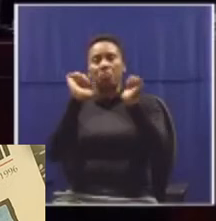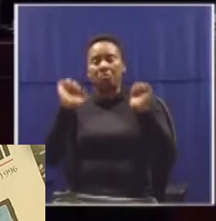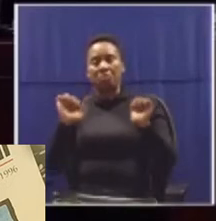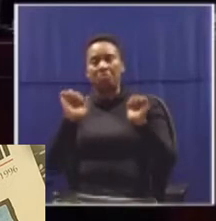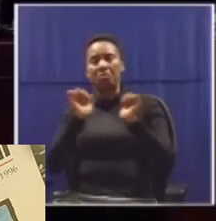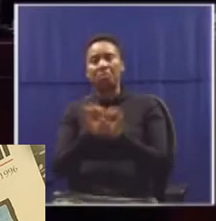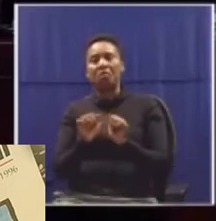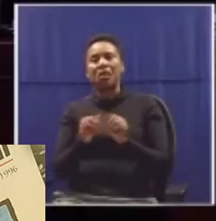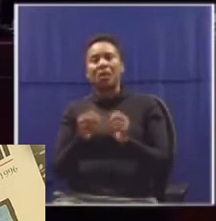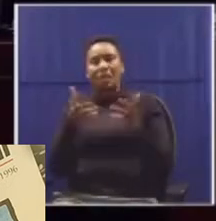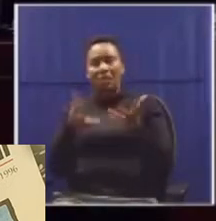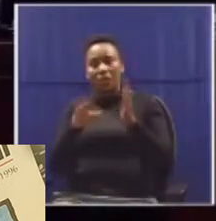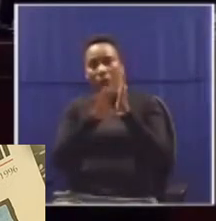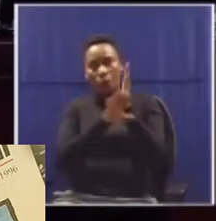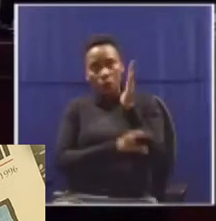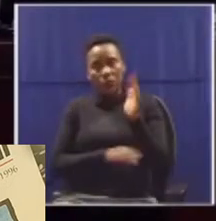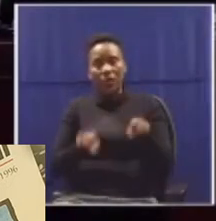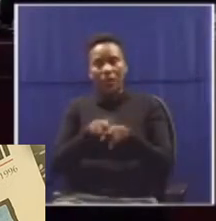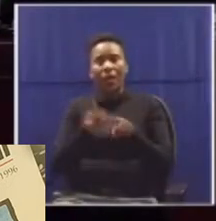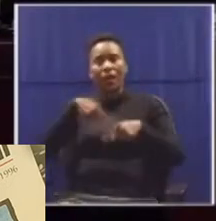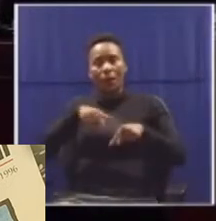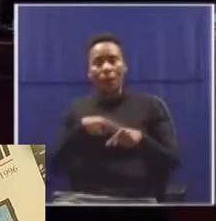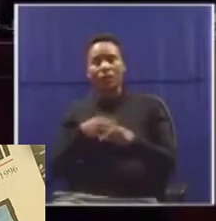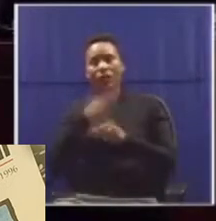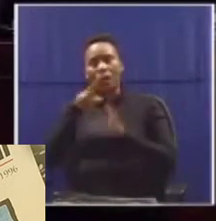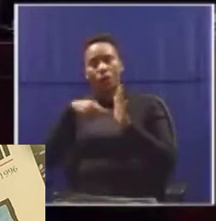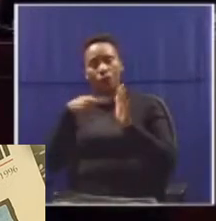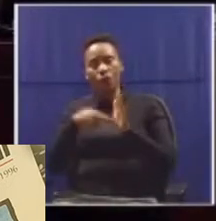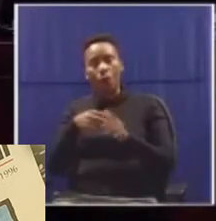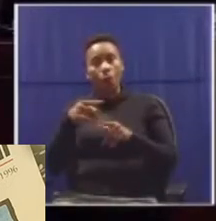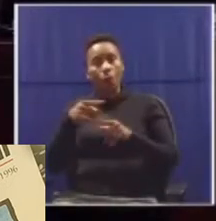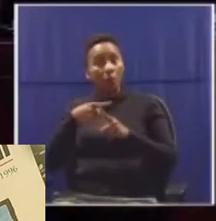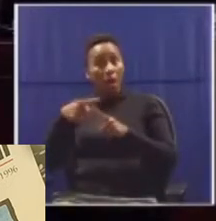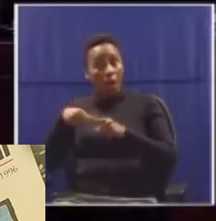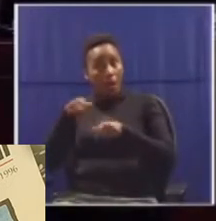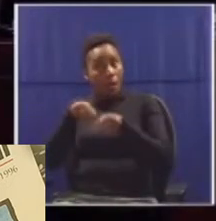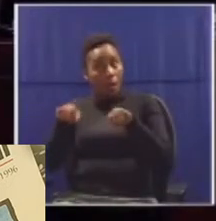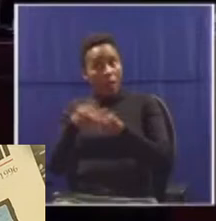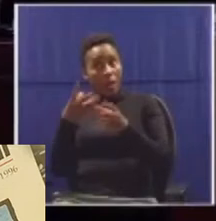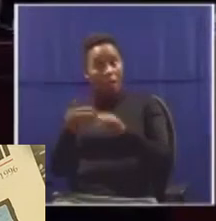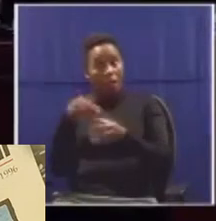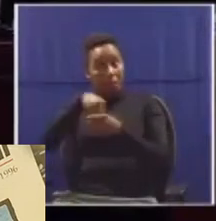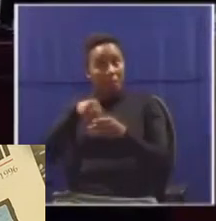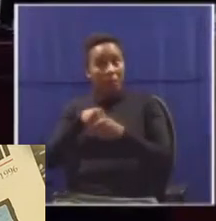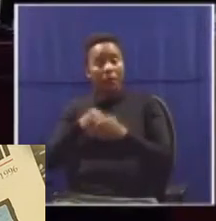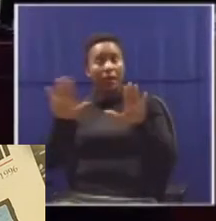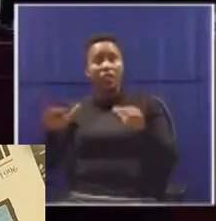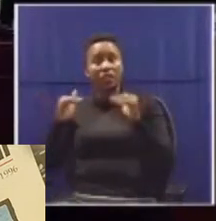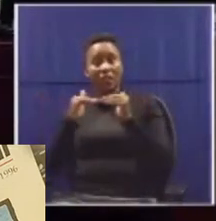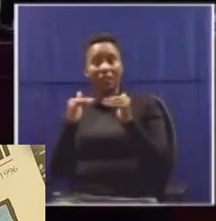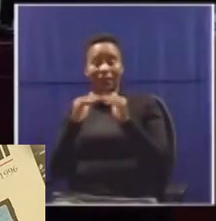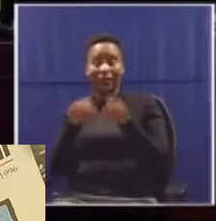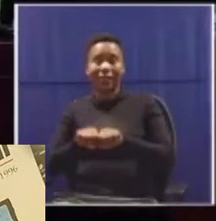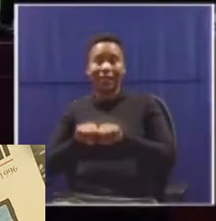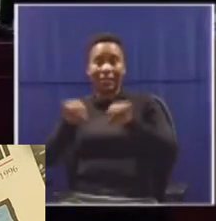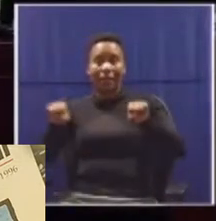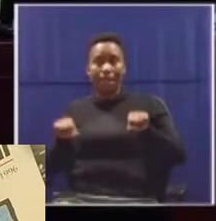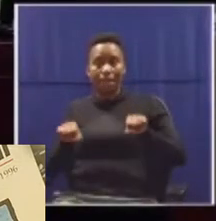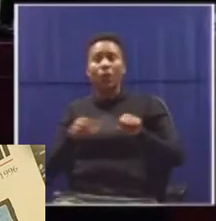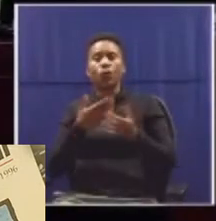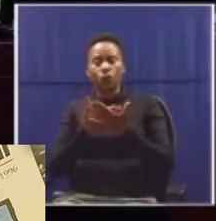ourselves must assist other role players and stakeholders in the justice system to deliver Justice